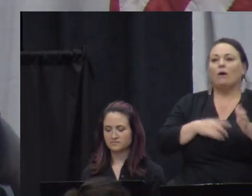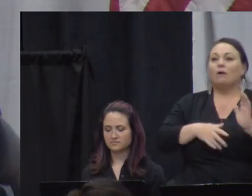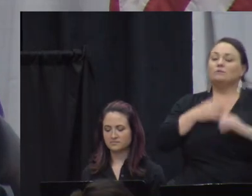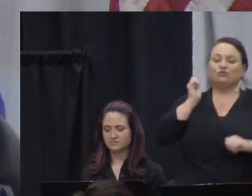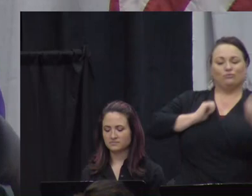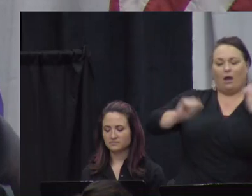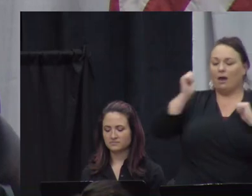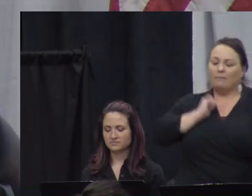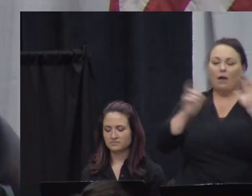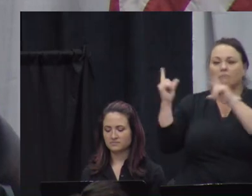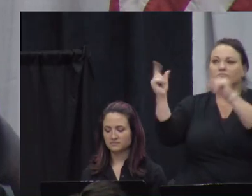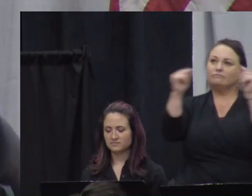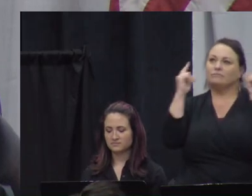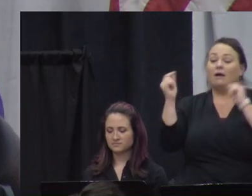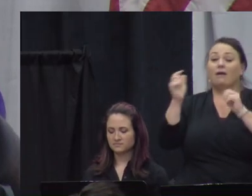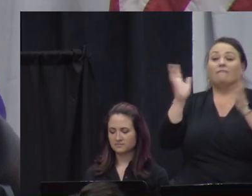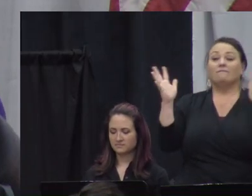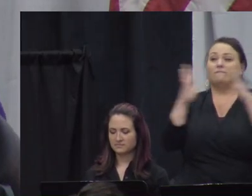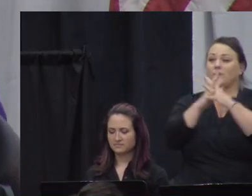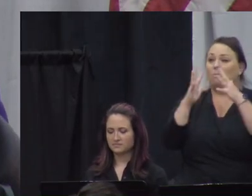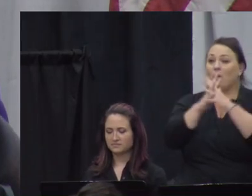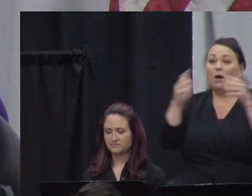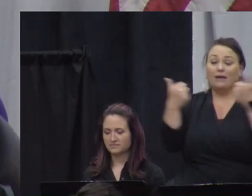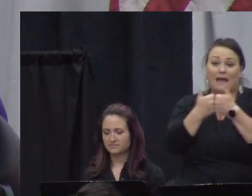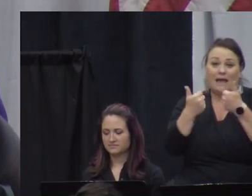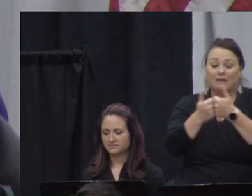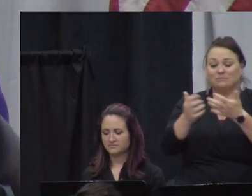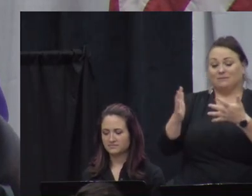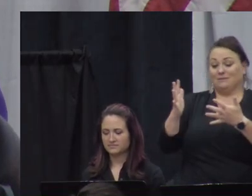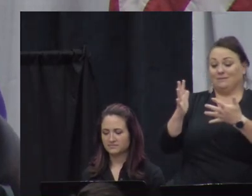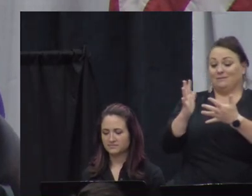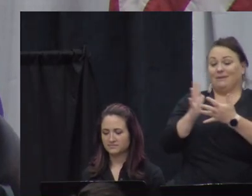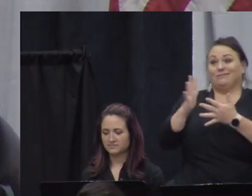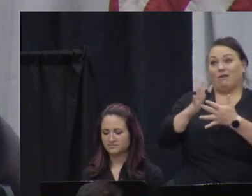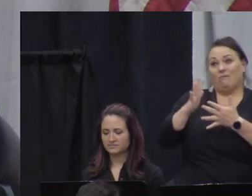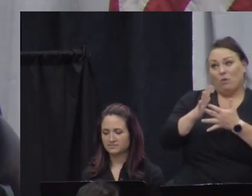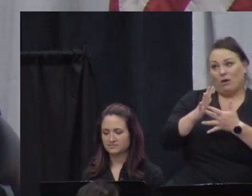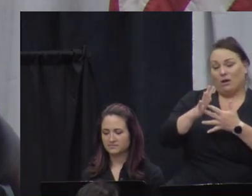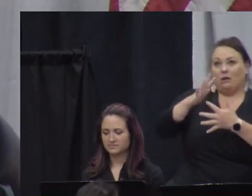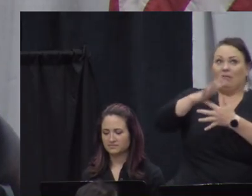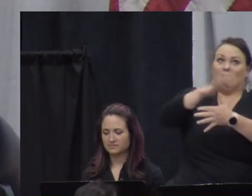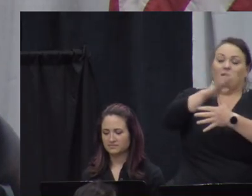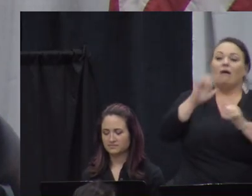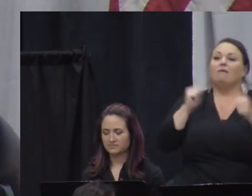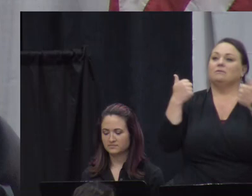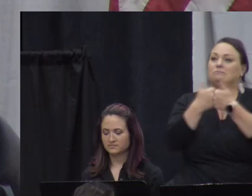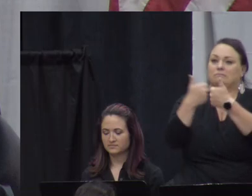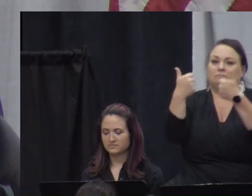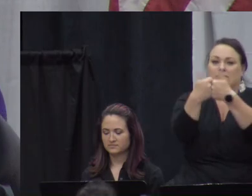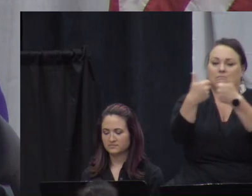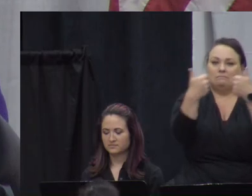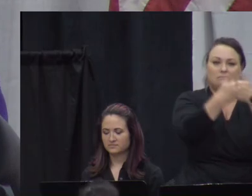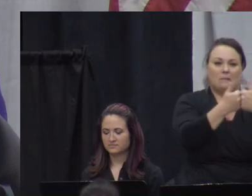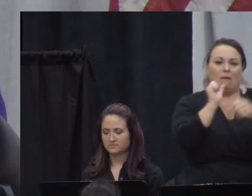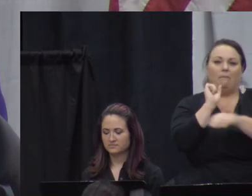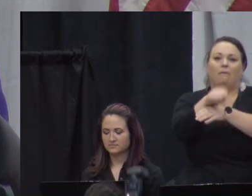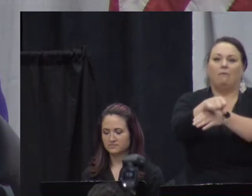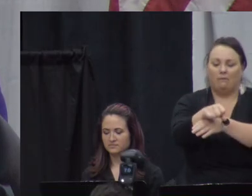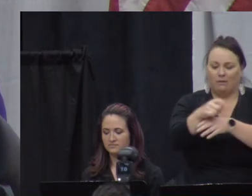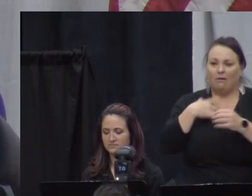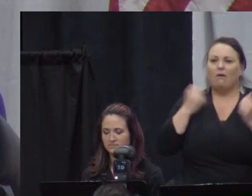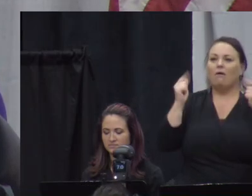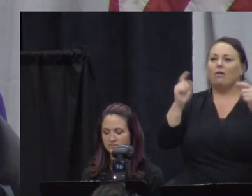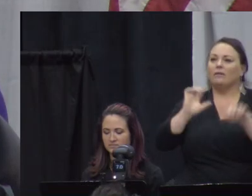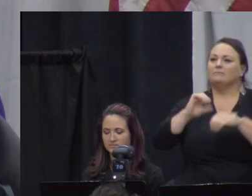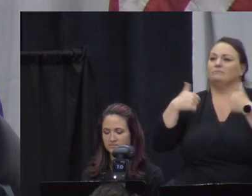drama, those football games, sophomore year, and every other challenge we have overcome. These challenges we